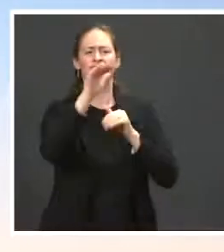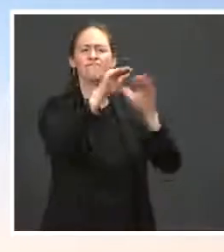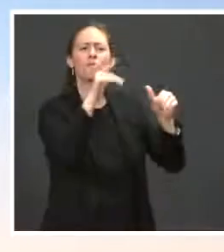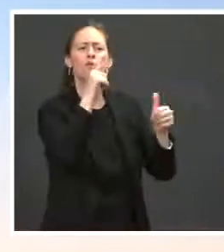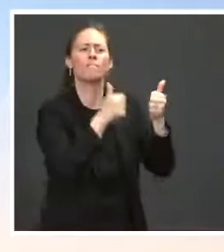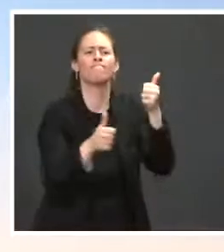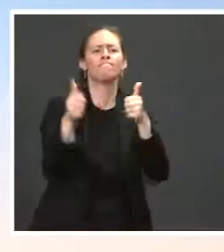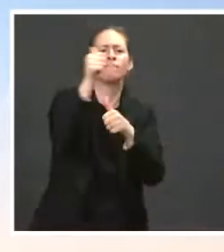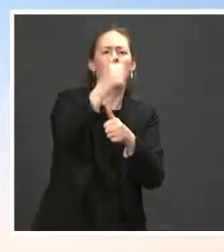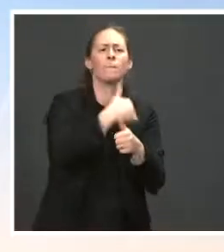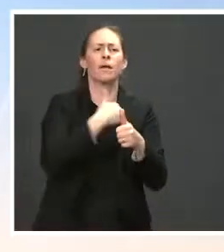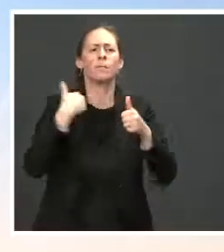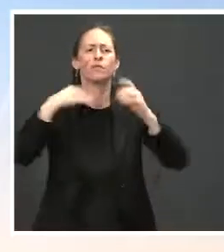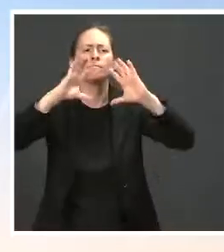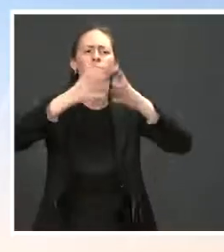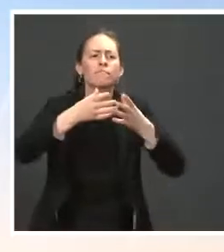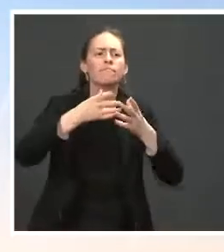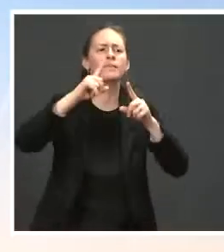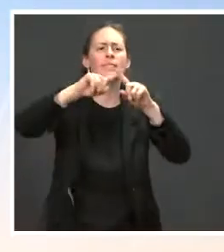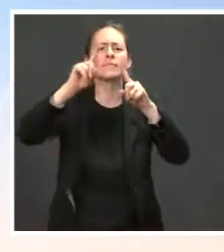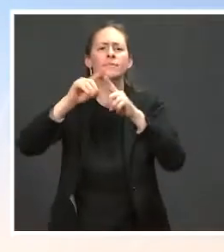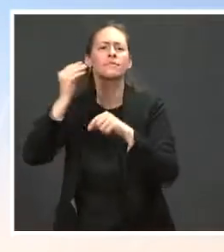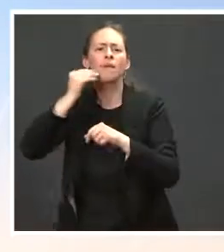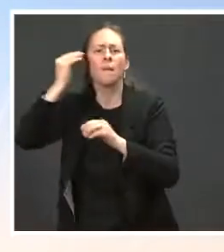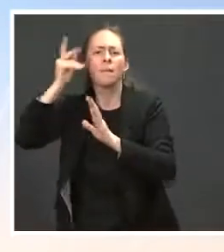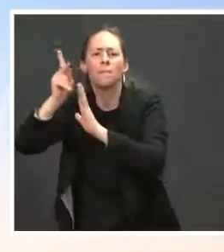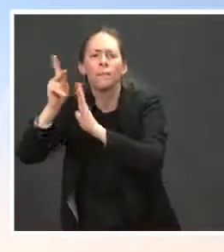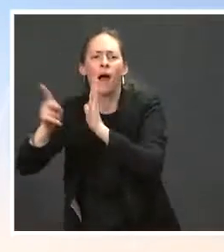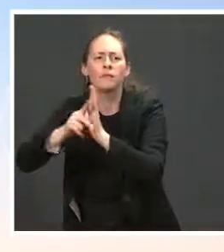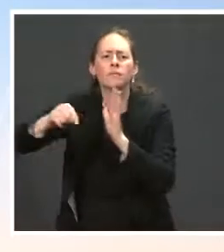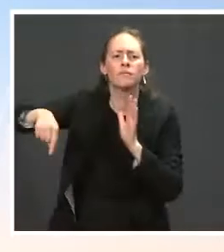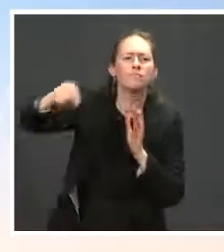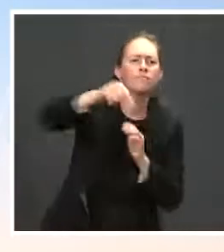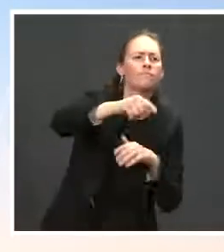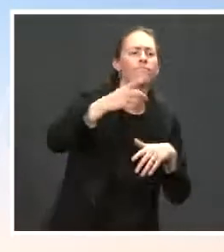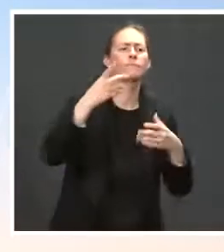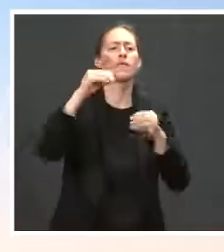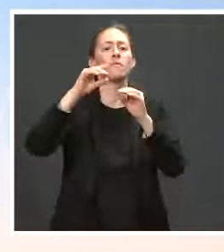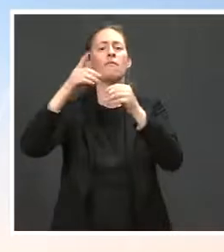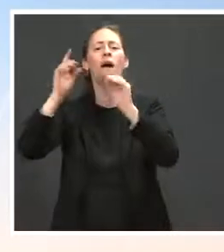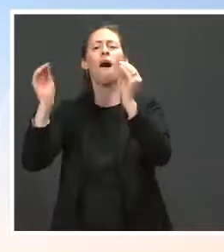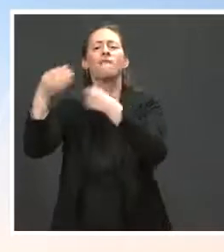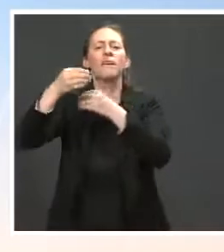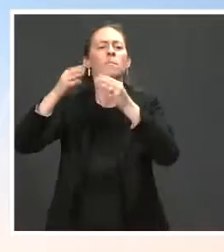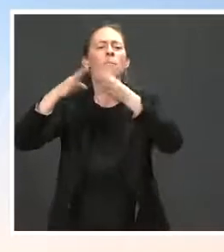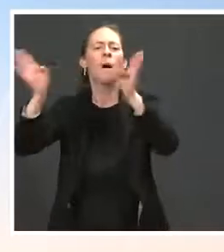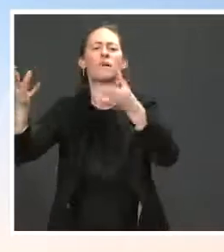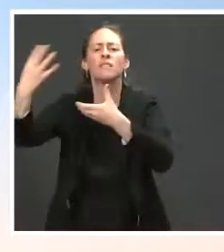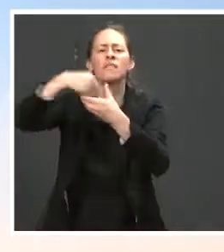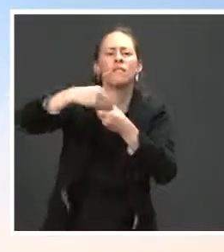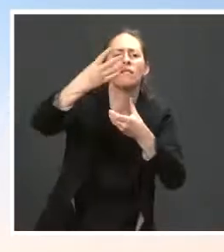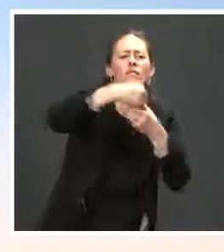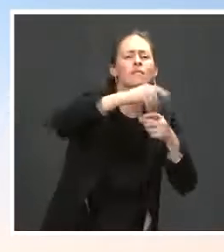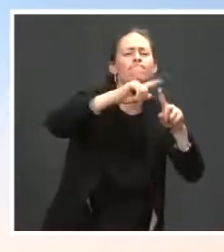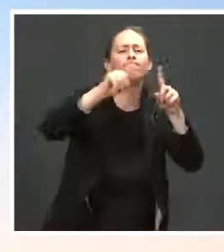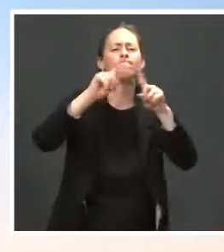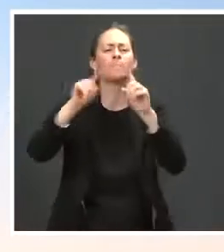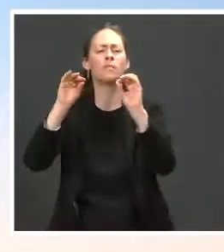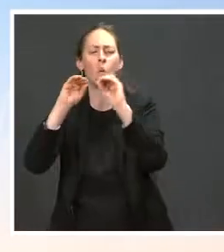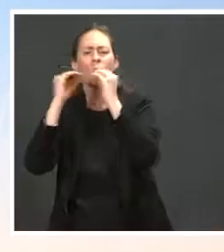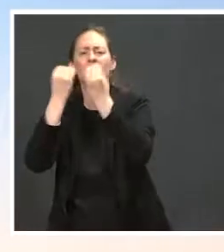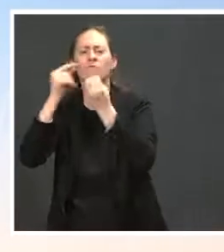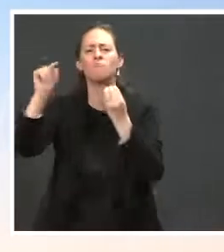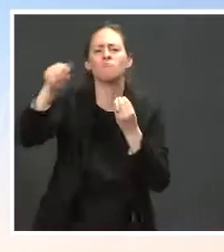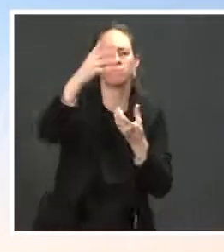the Domestic Policy Council, his Office of Public Engagement, to work with outside organizations, civil rights leaders, and